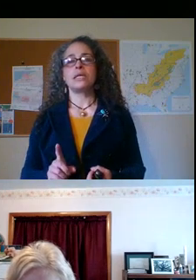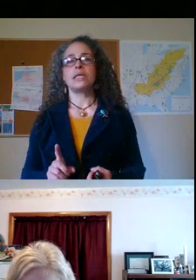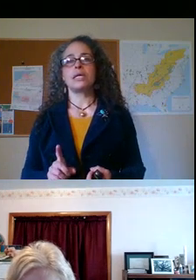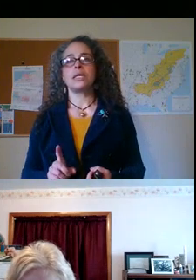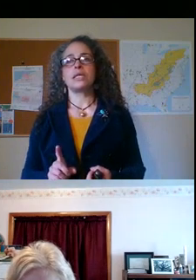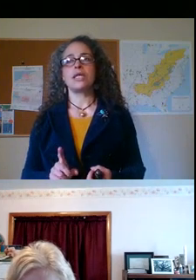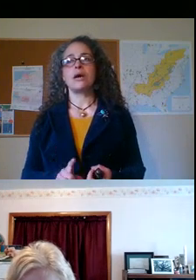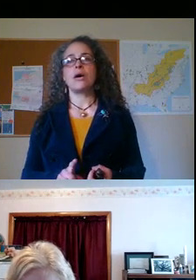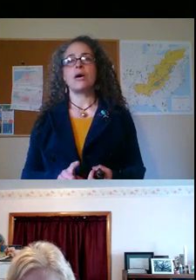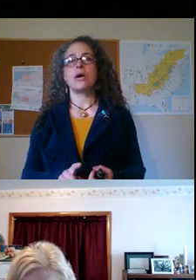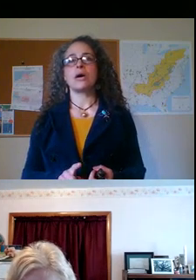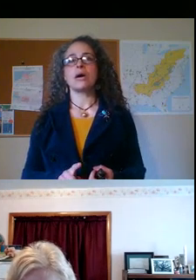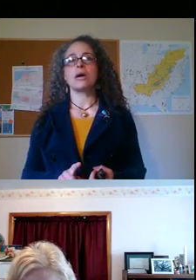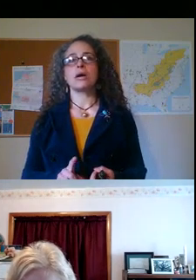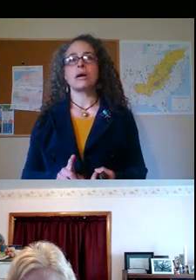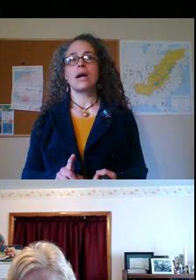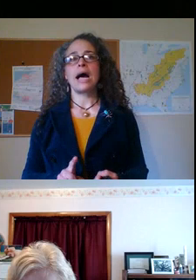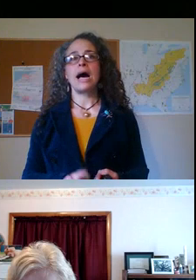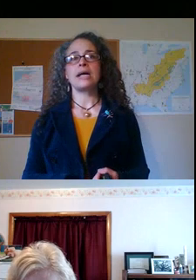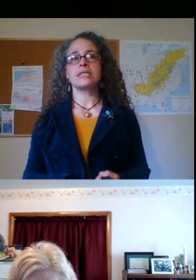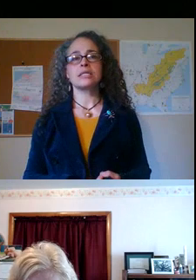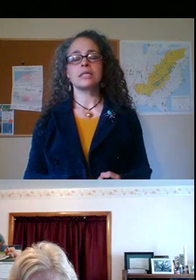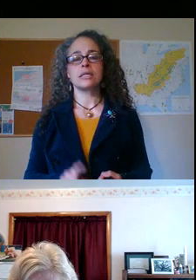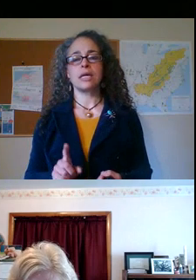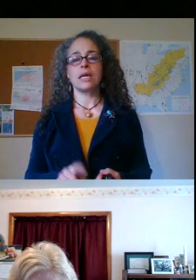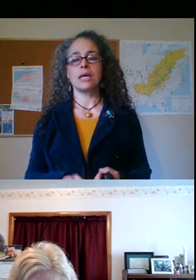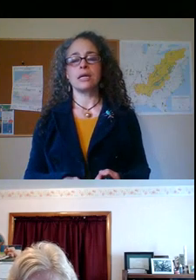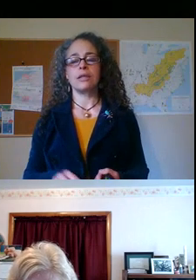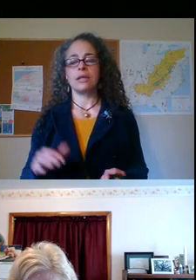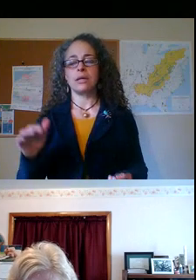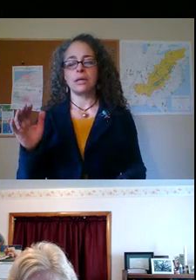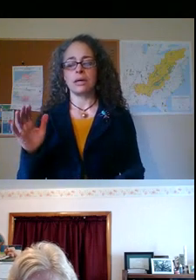because they are asked